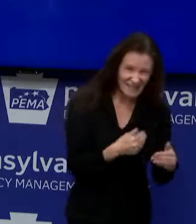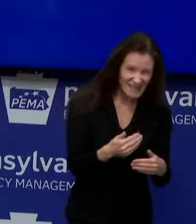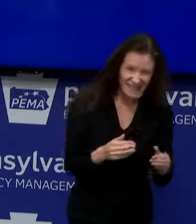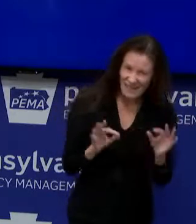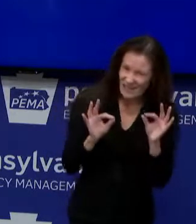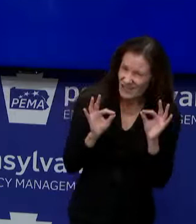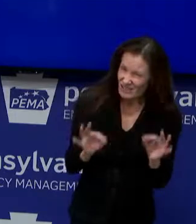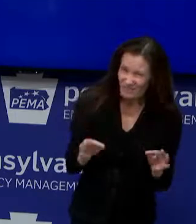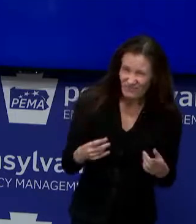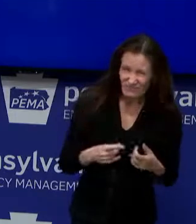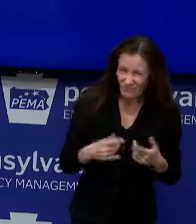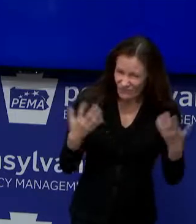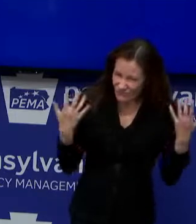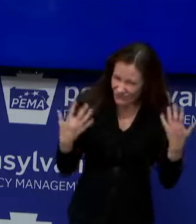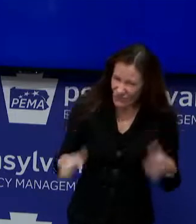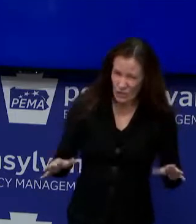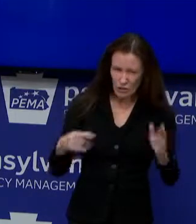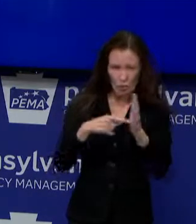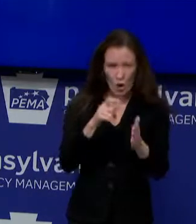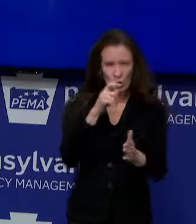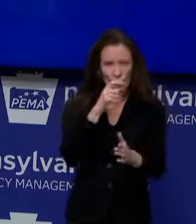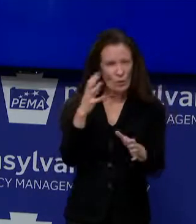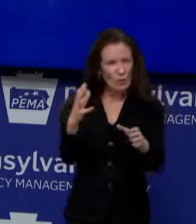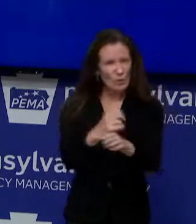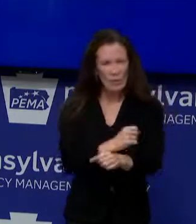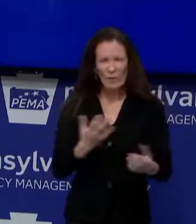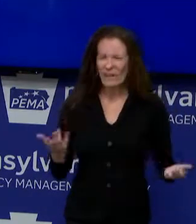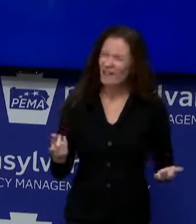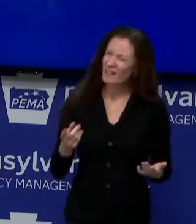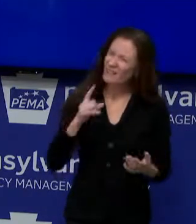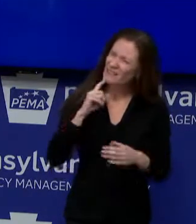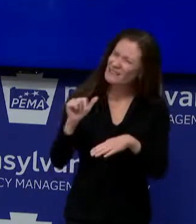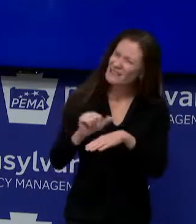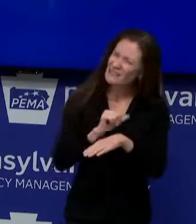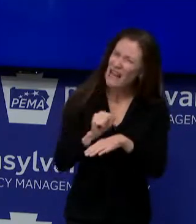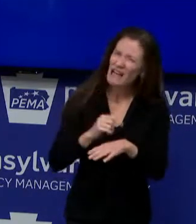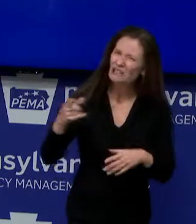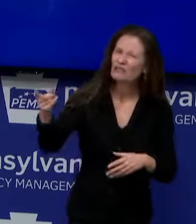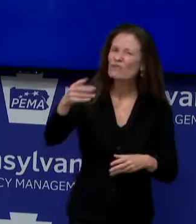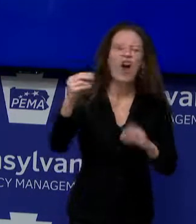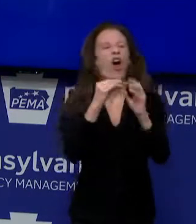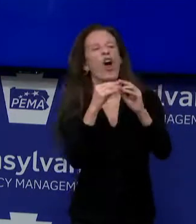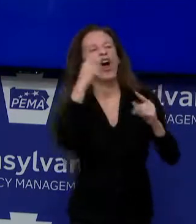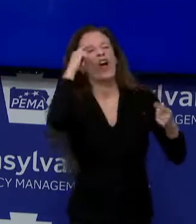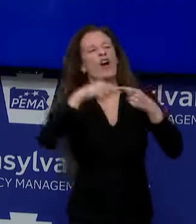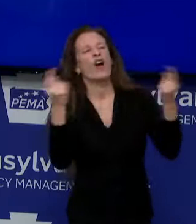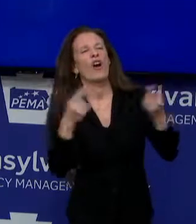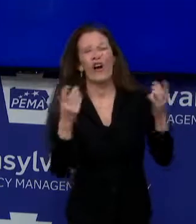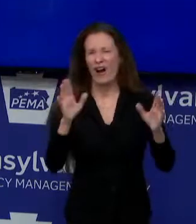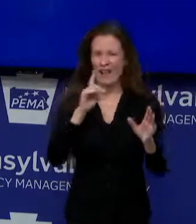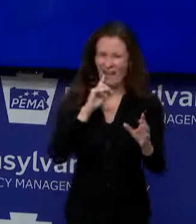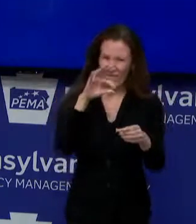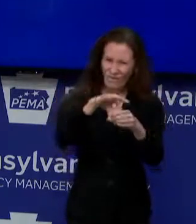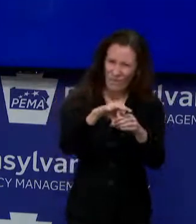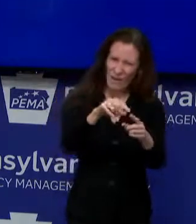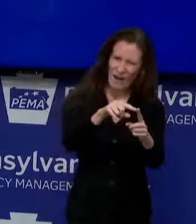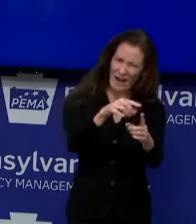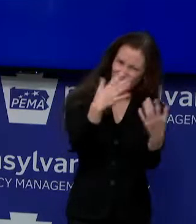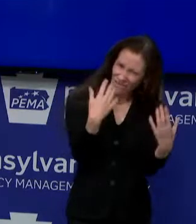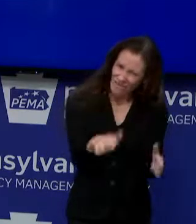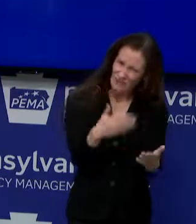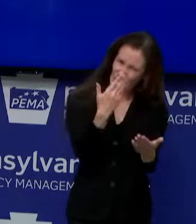for? Well, that's pretty dangerous when you start getting into that area in terms of a democracy. If you're saying